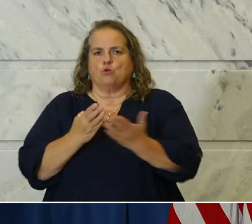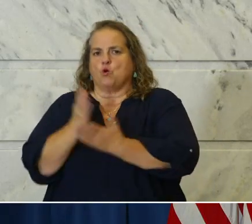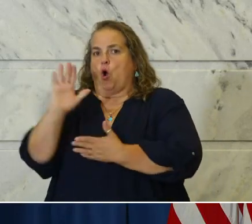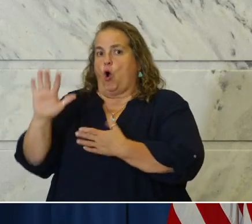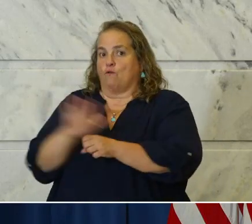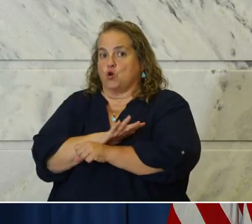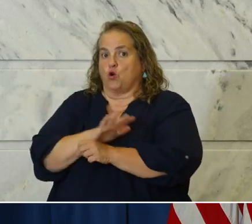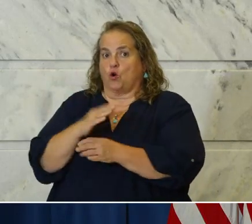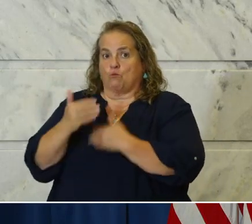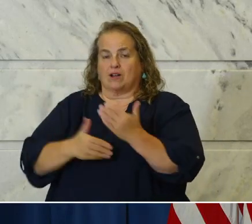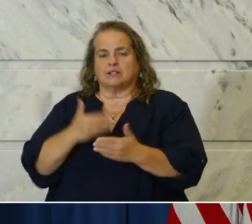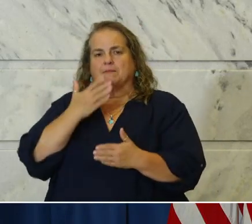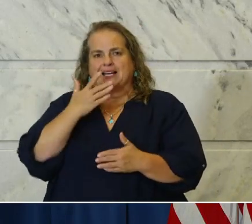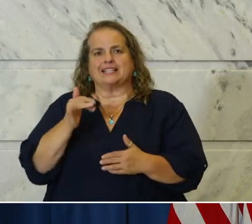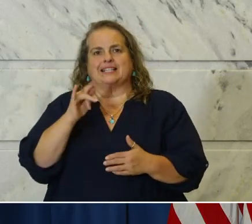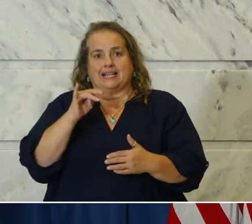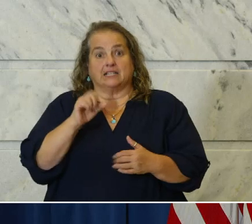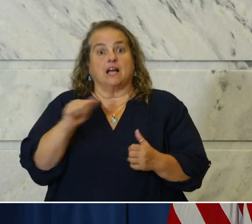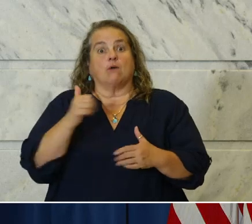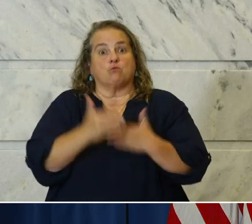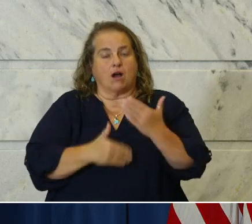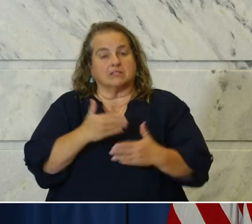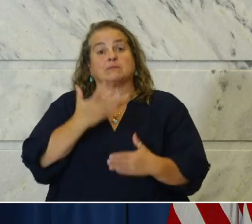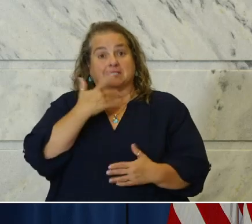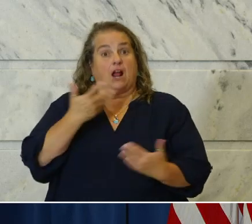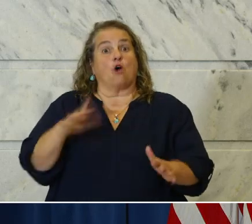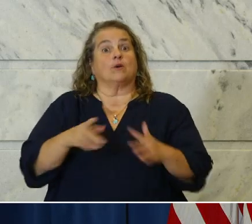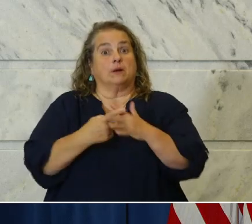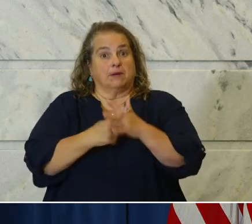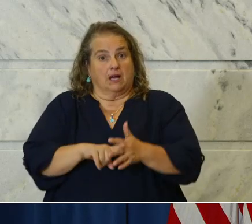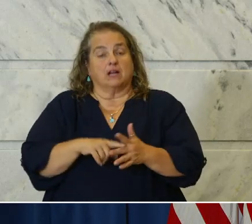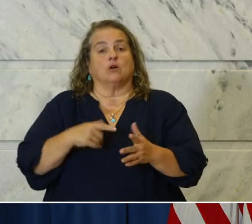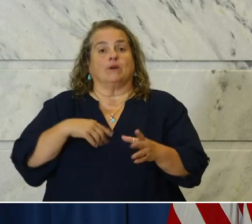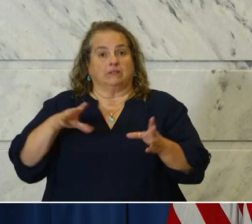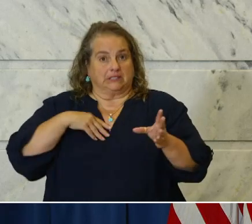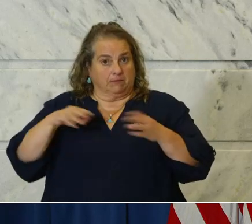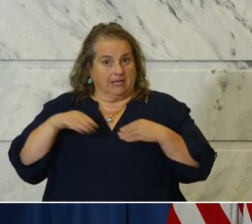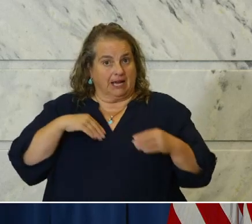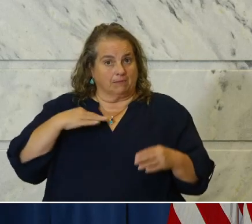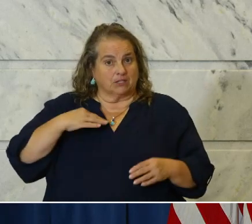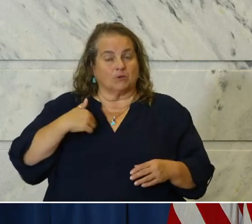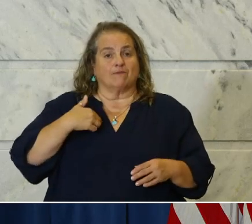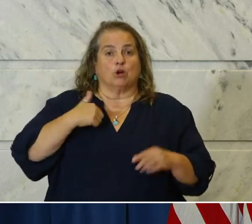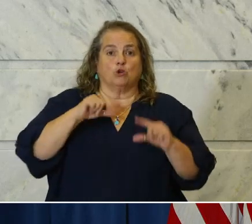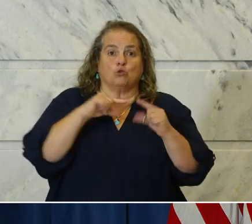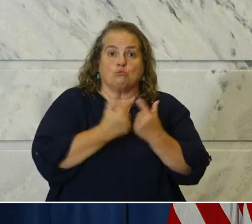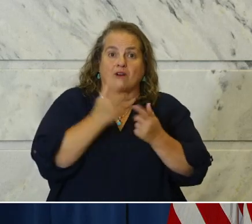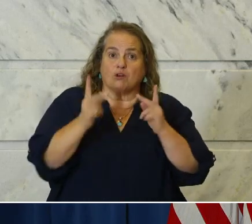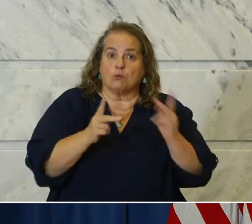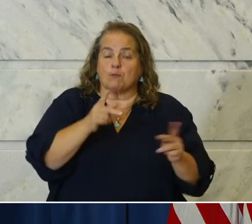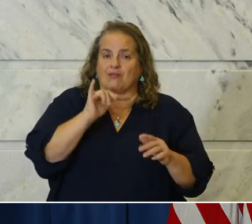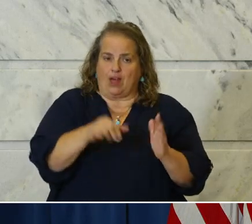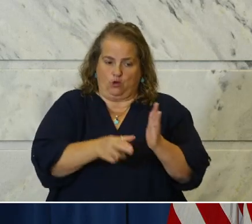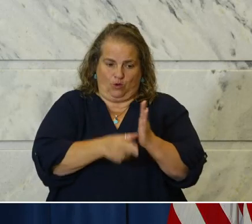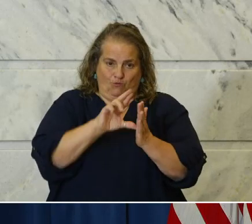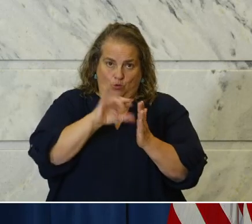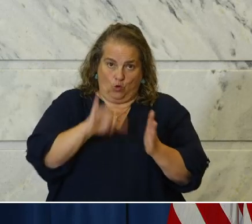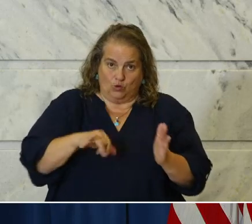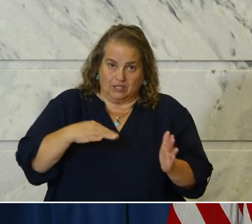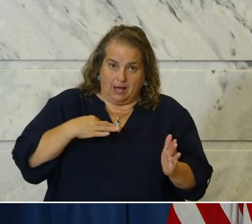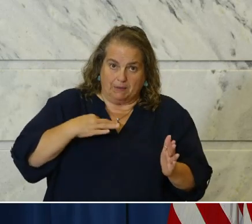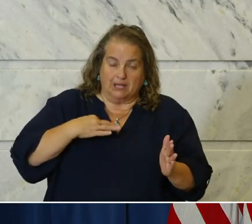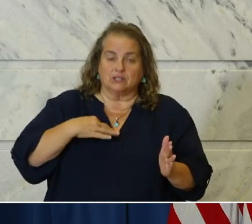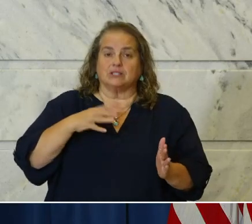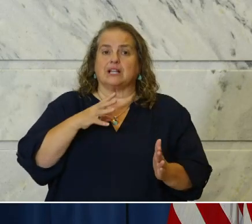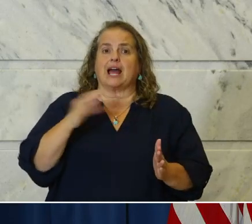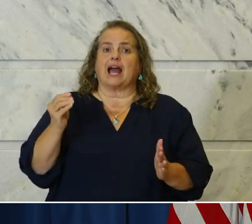a contracting process, but it has begun. So we've taken those applications. We have a group of individuals that review those applications,